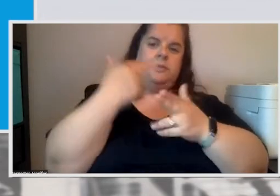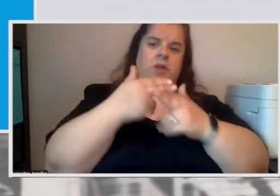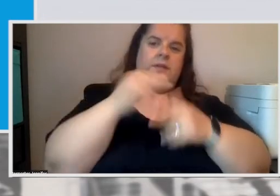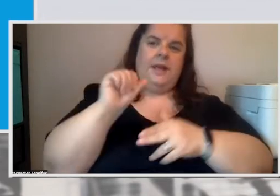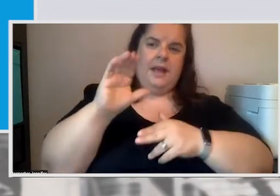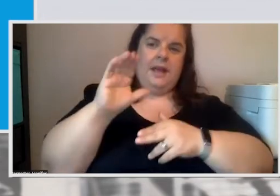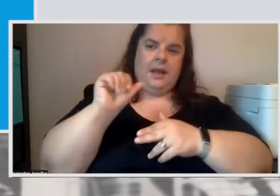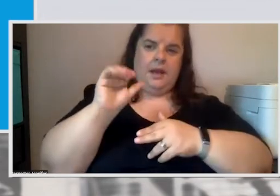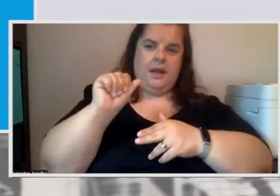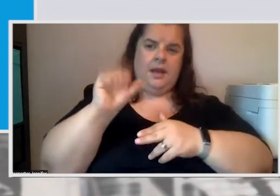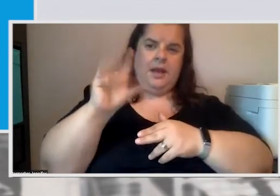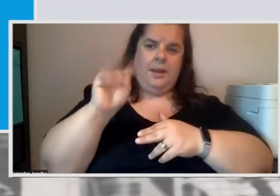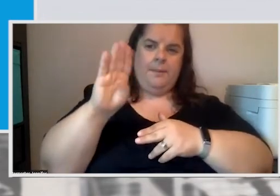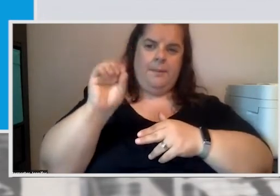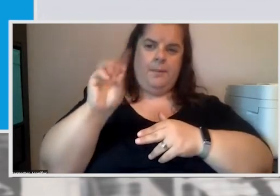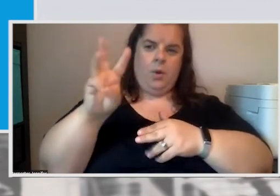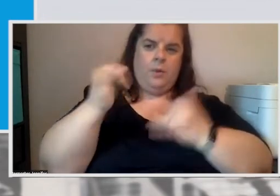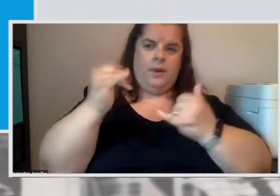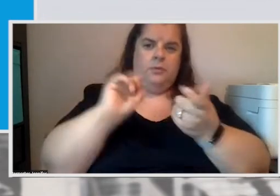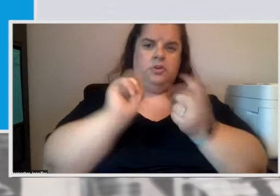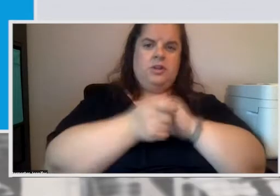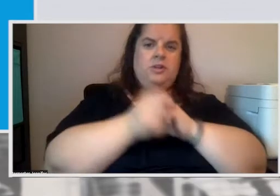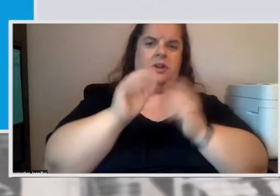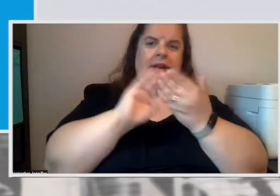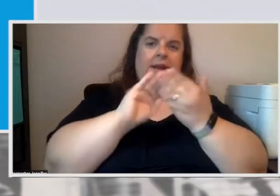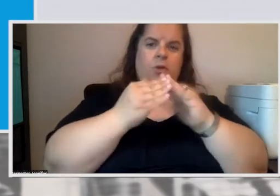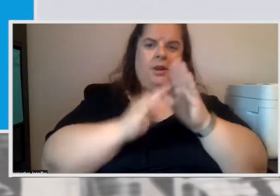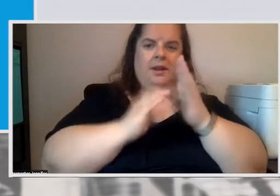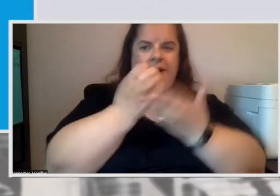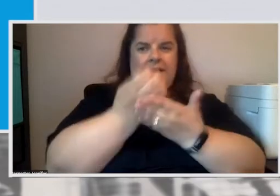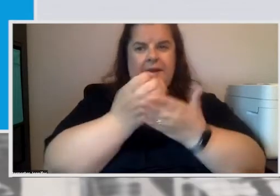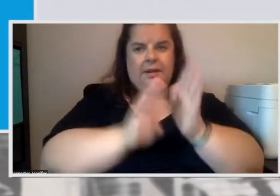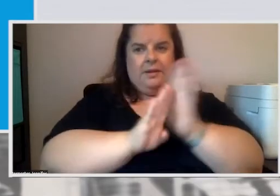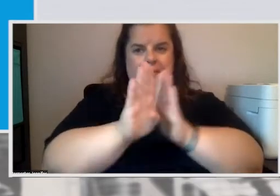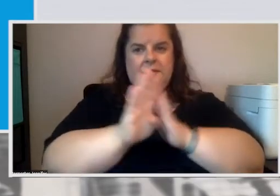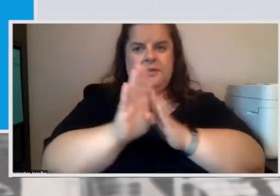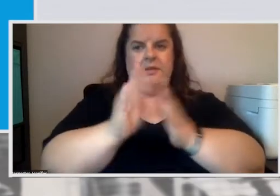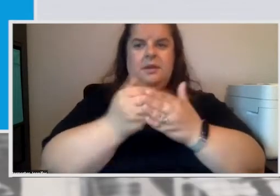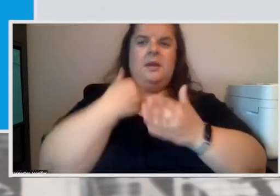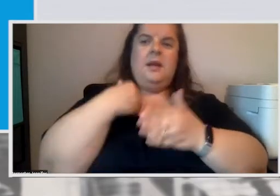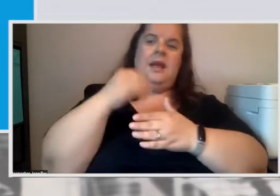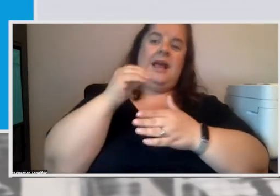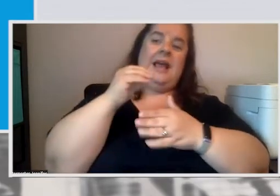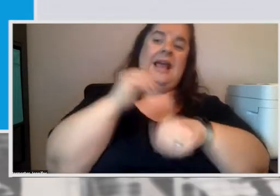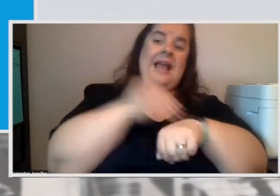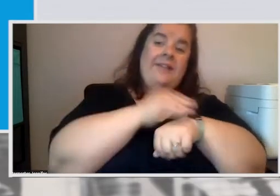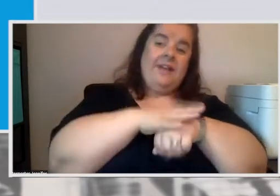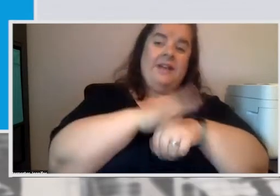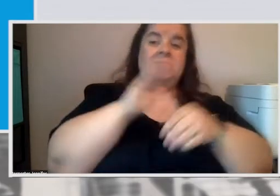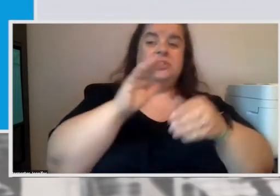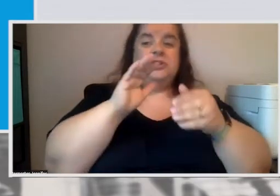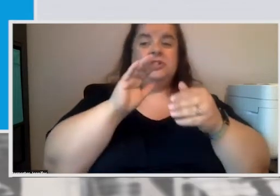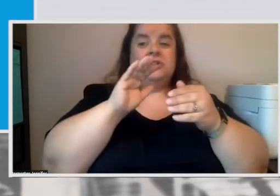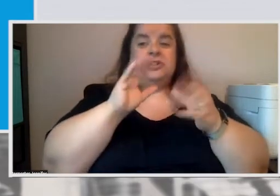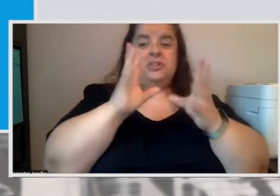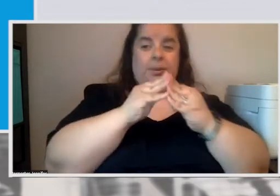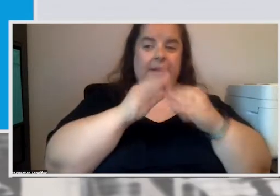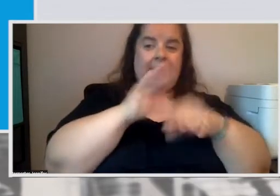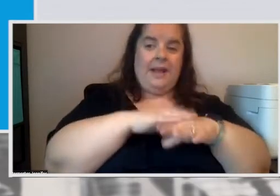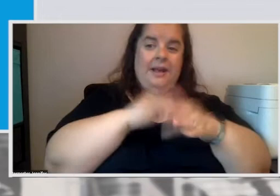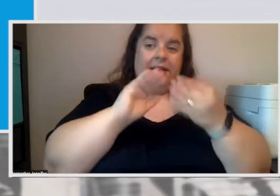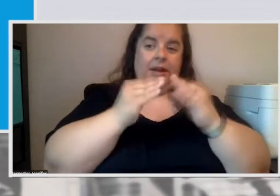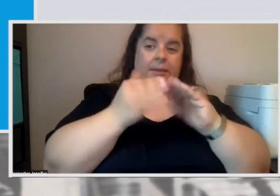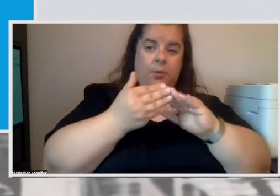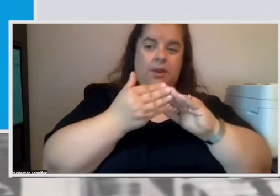we also have changed that to Neighborhood Economic Development. It was formerly Advisory Committee on Community-Based Organizations. So we tried